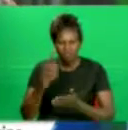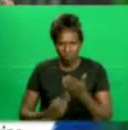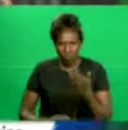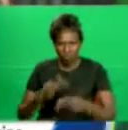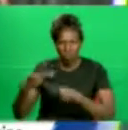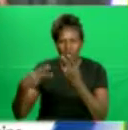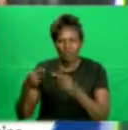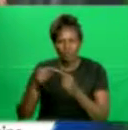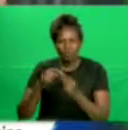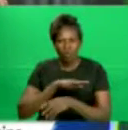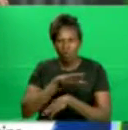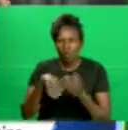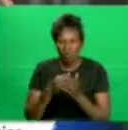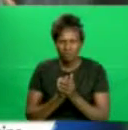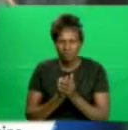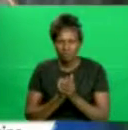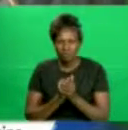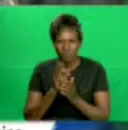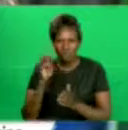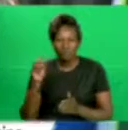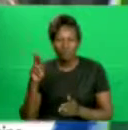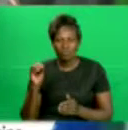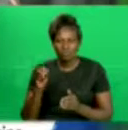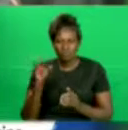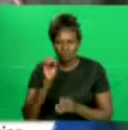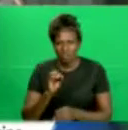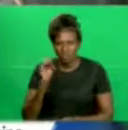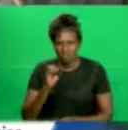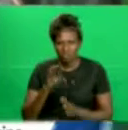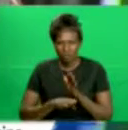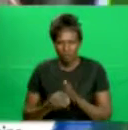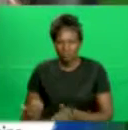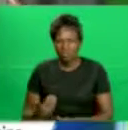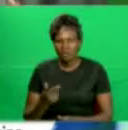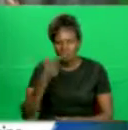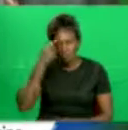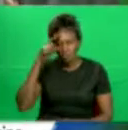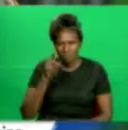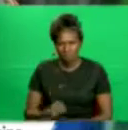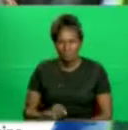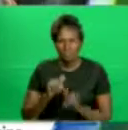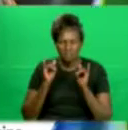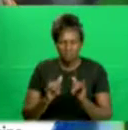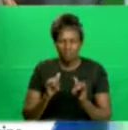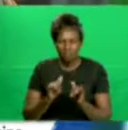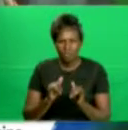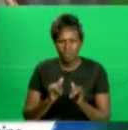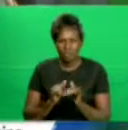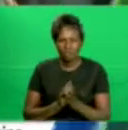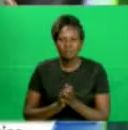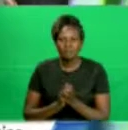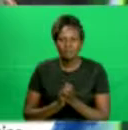progress towards zero maternal and child deaths because we must remain